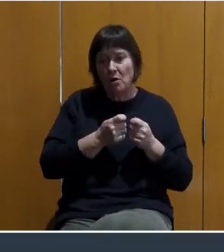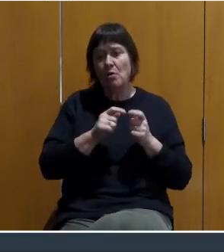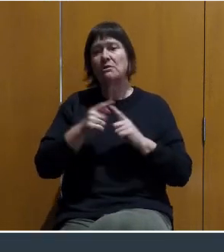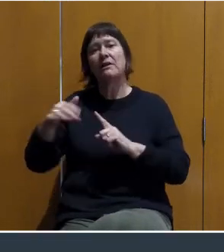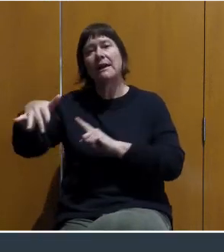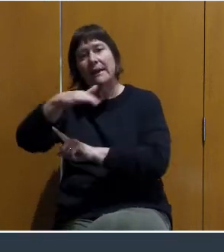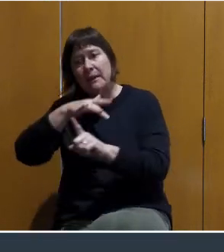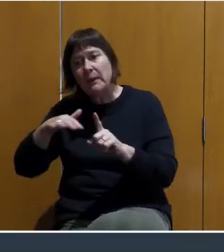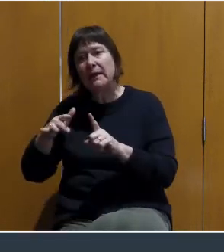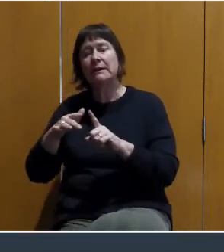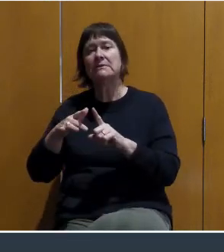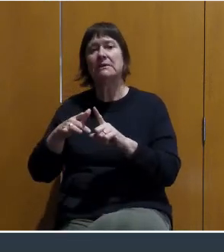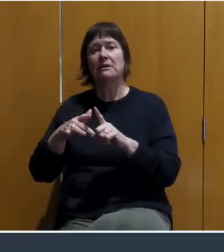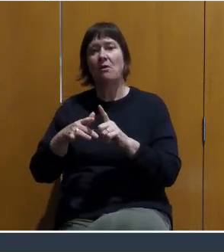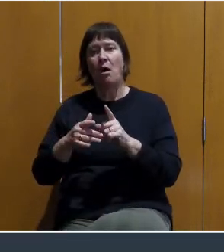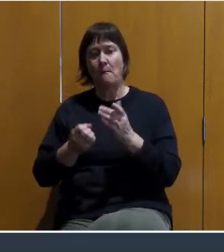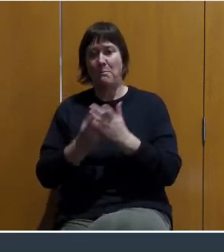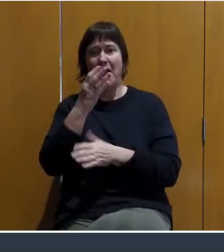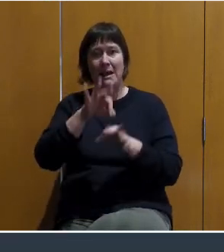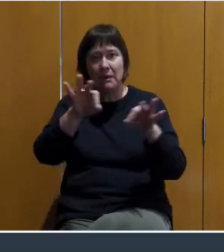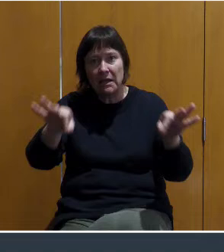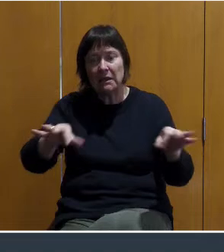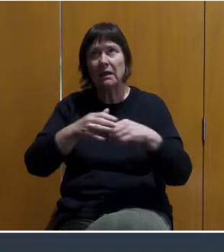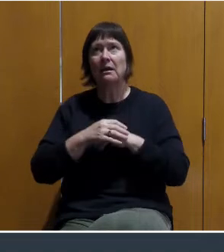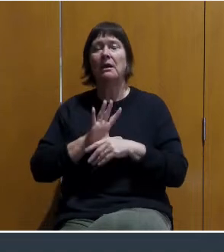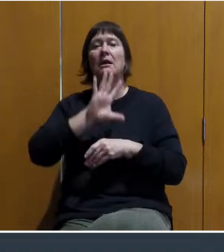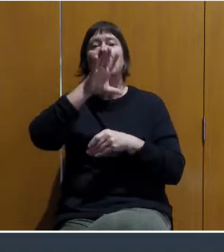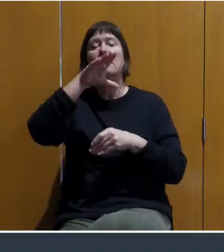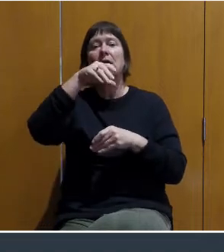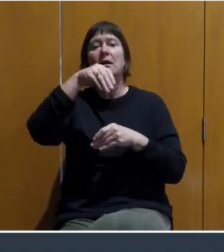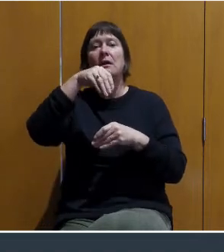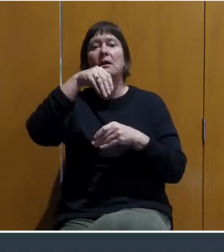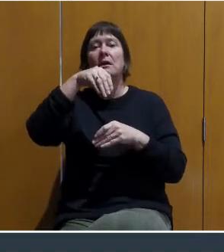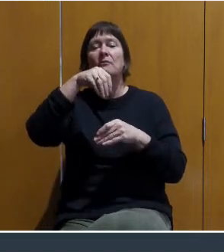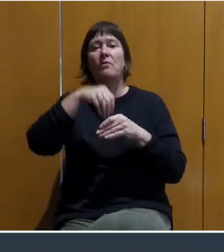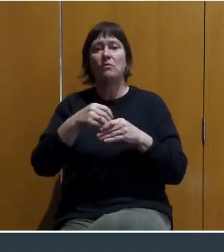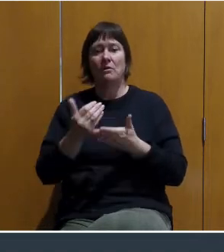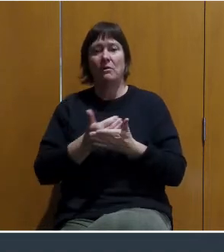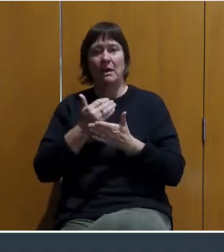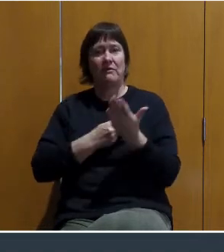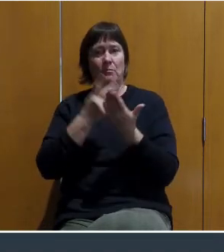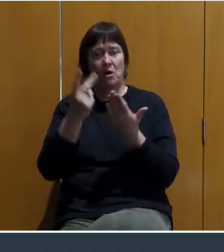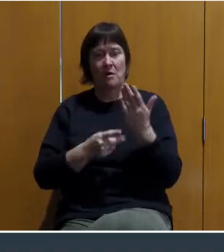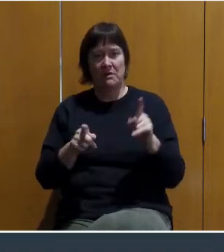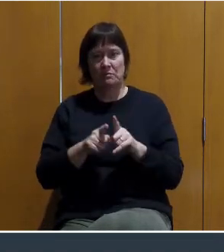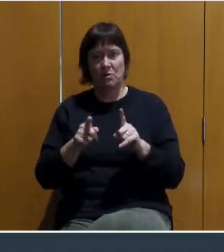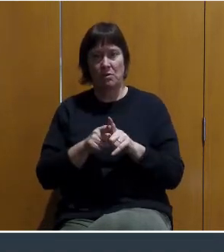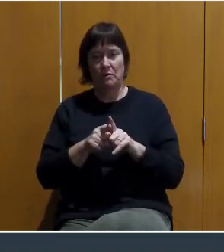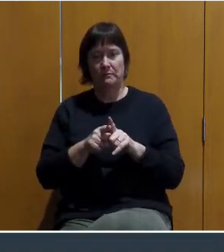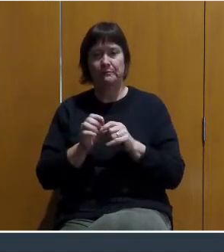on plantings on the reserve. I'm also part of the National Kākapik Recovery Program. To meet the objectives